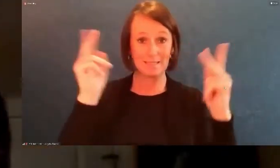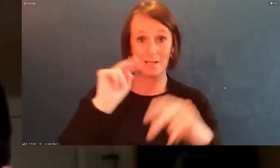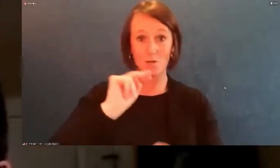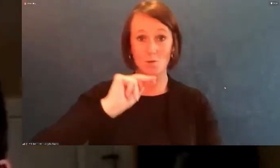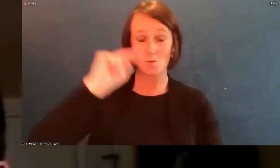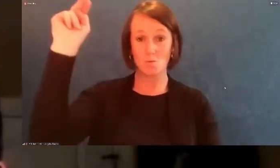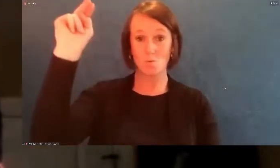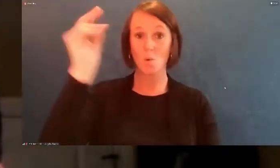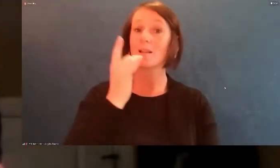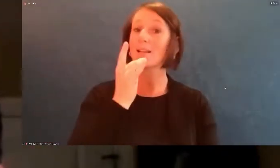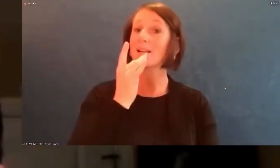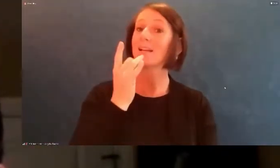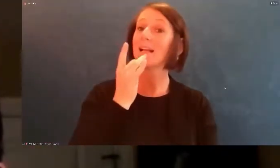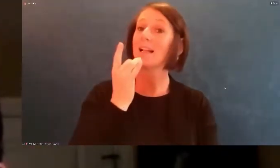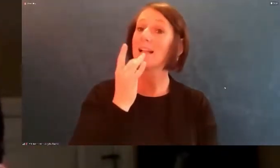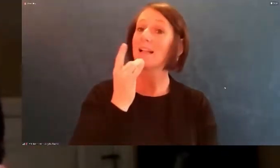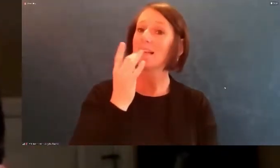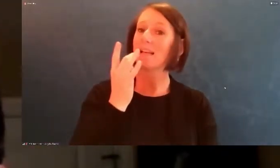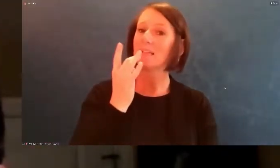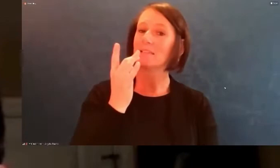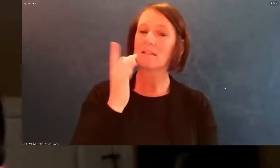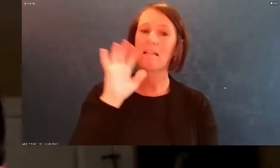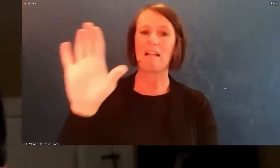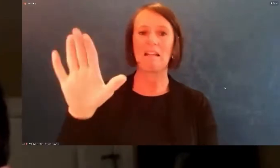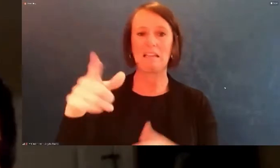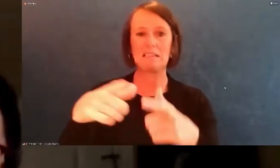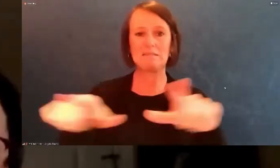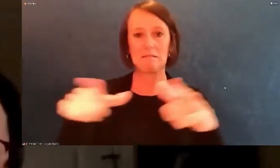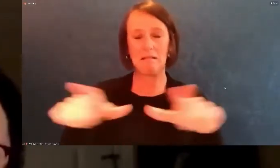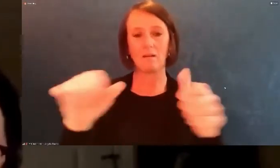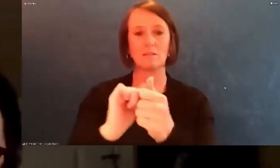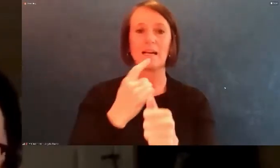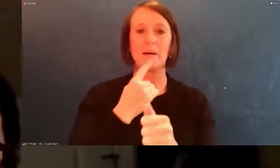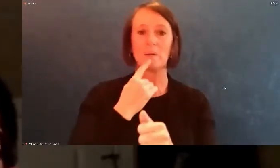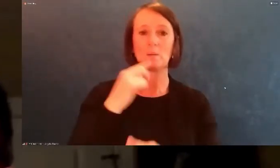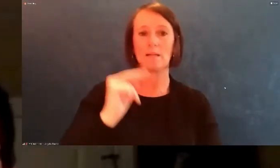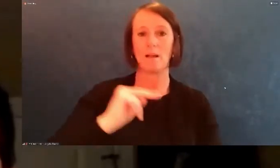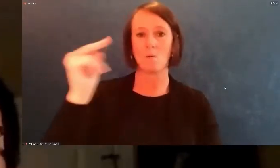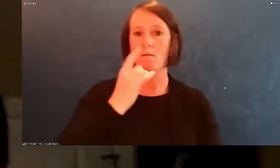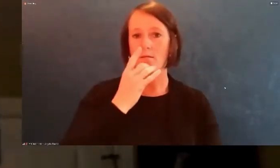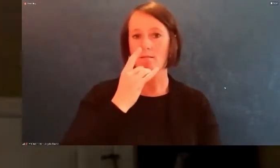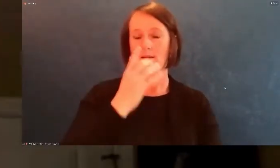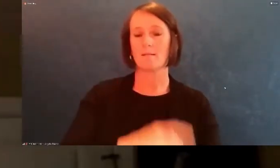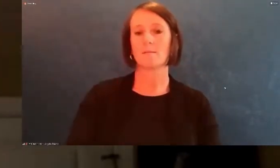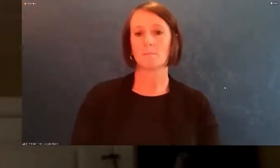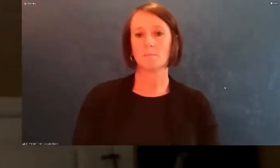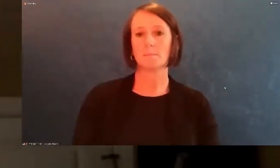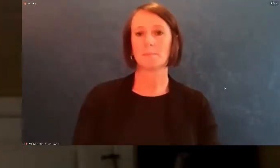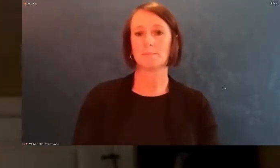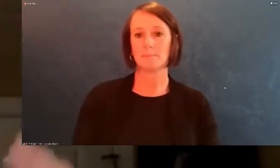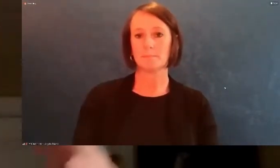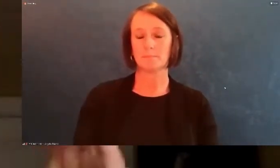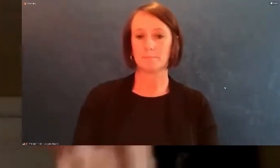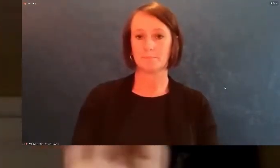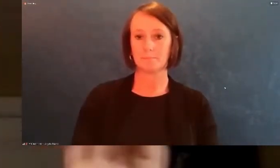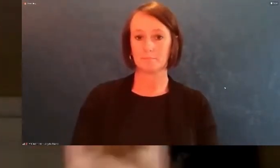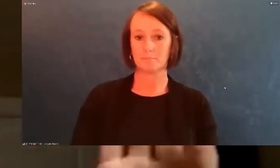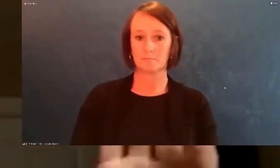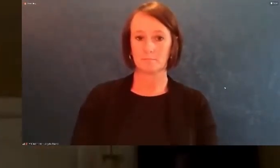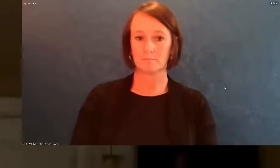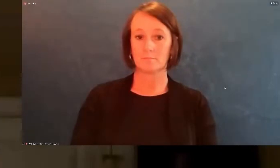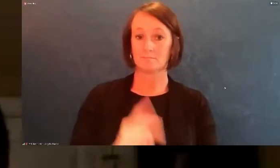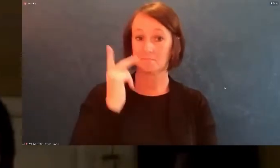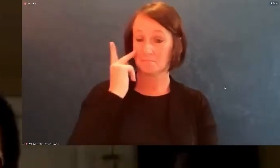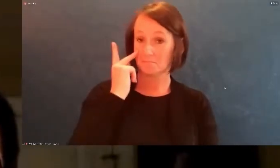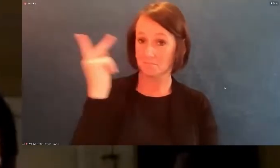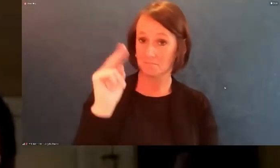actually it's Naka, Naka. In Tlicho Dene, that's how you say Northern Lights, Naka. So when you see Naka or